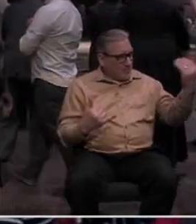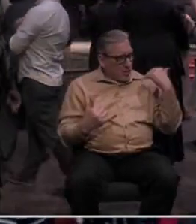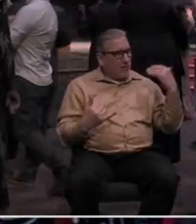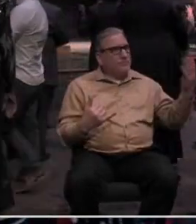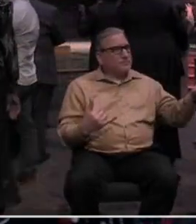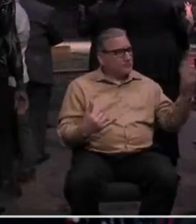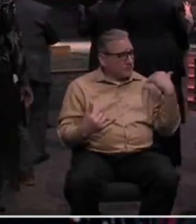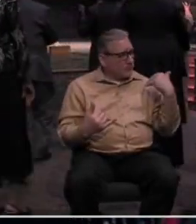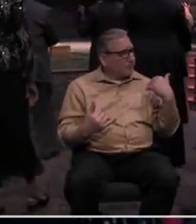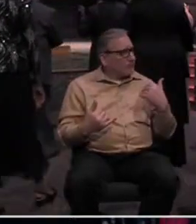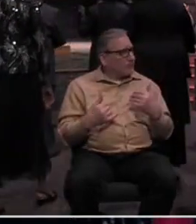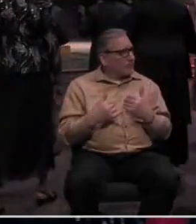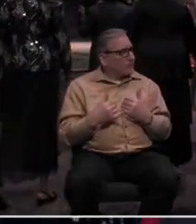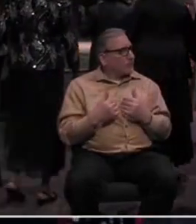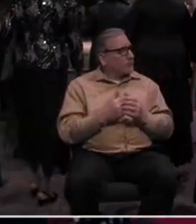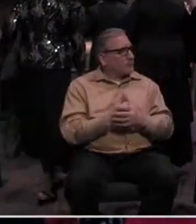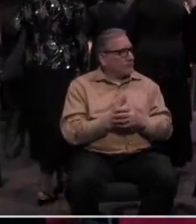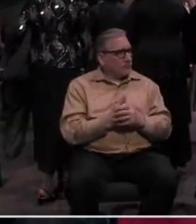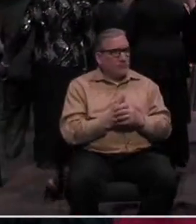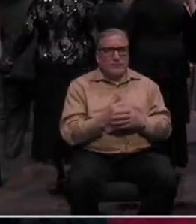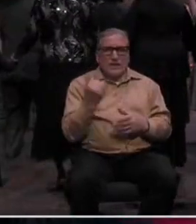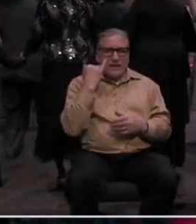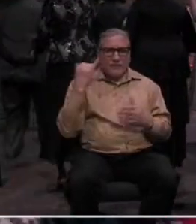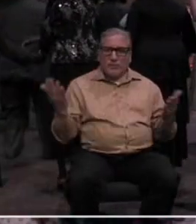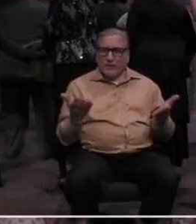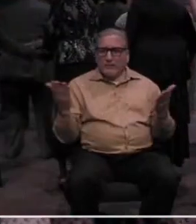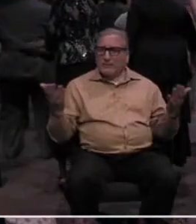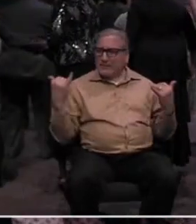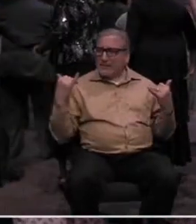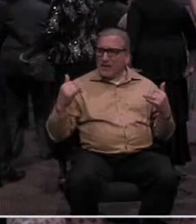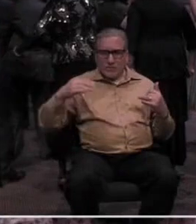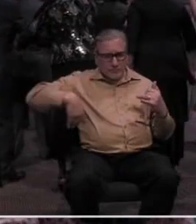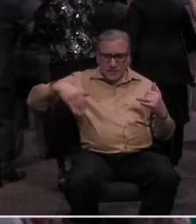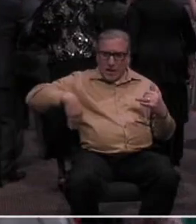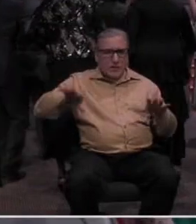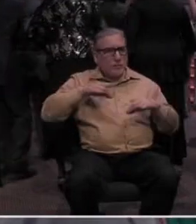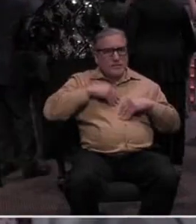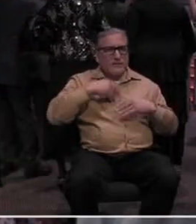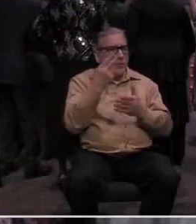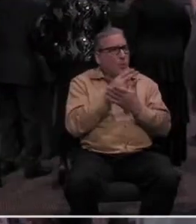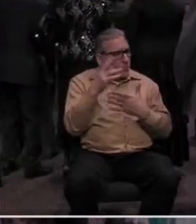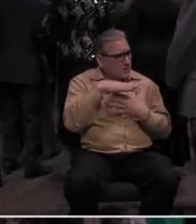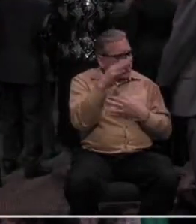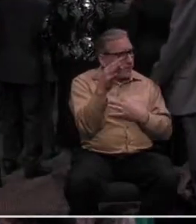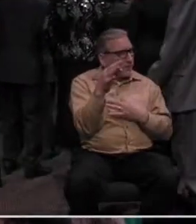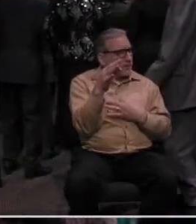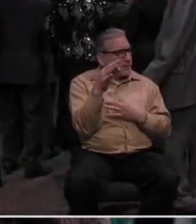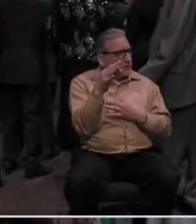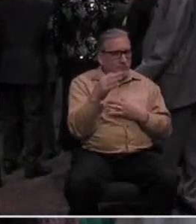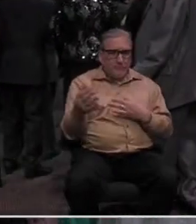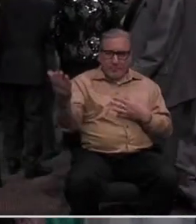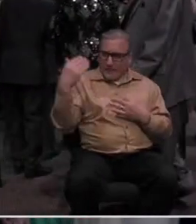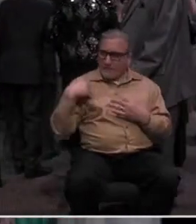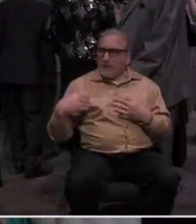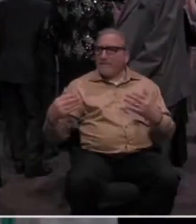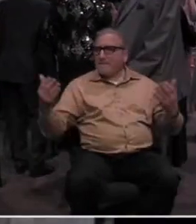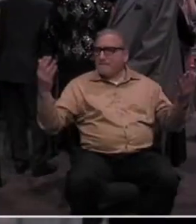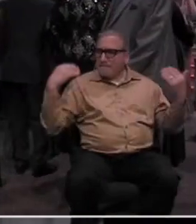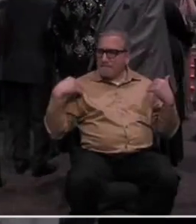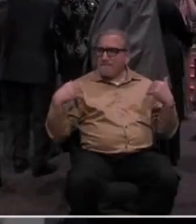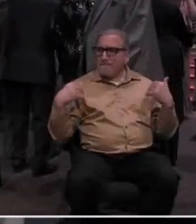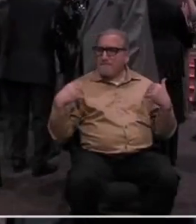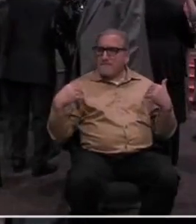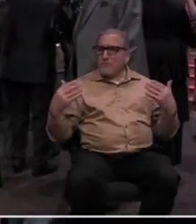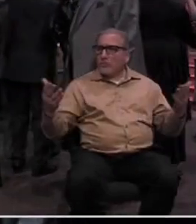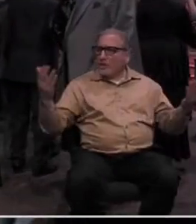up here. Come on, make your way all the way up here. If you are here today and you've not yet received the wonderful gift of the Holy Spirit, come on, upright. Come